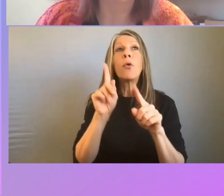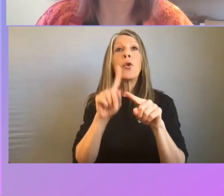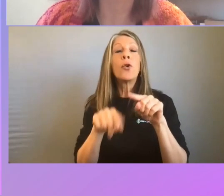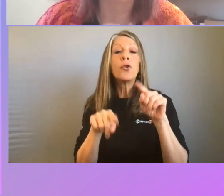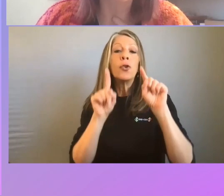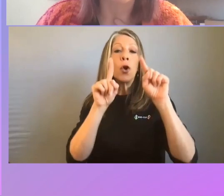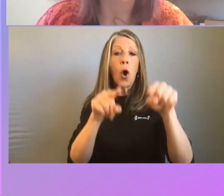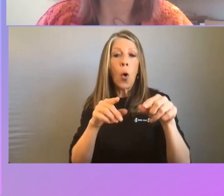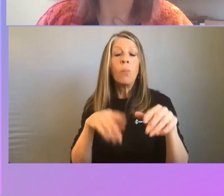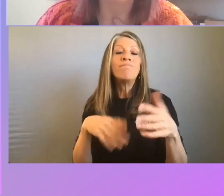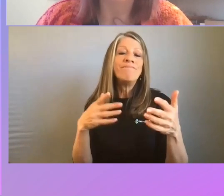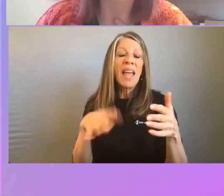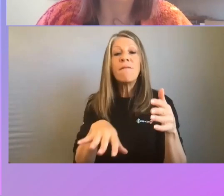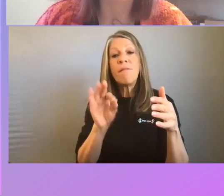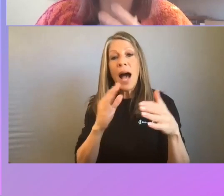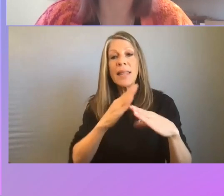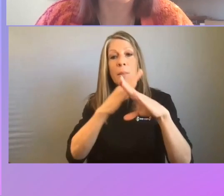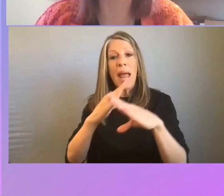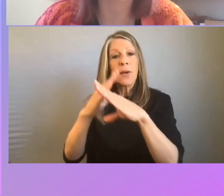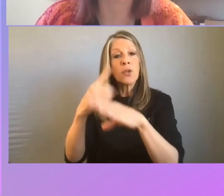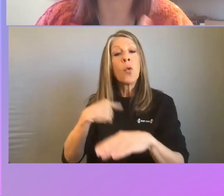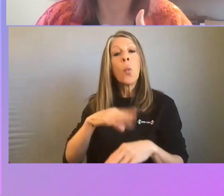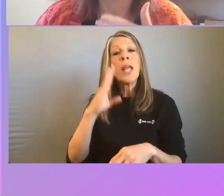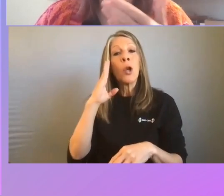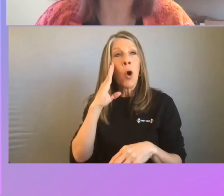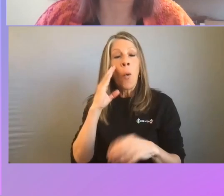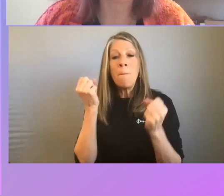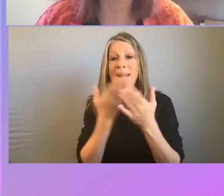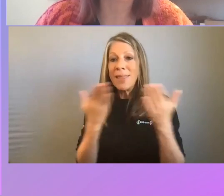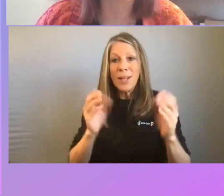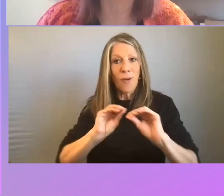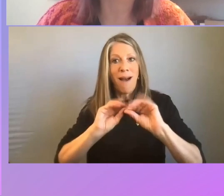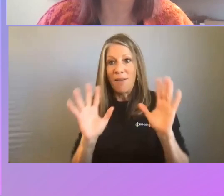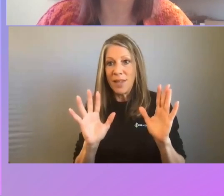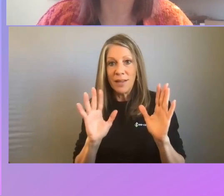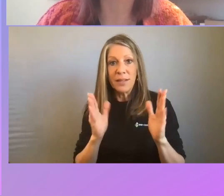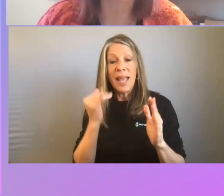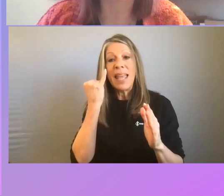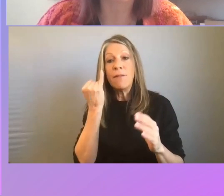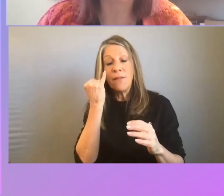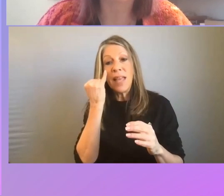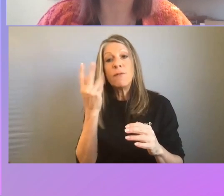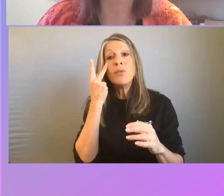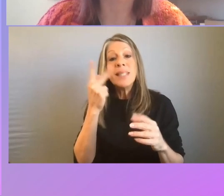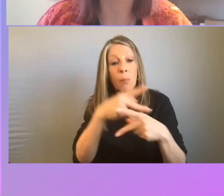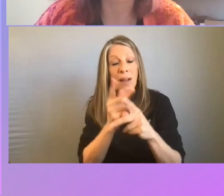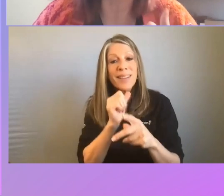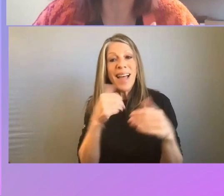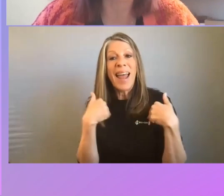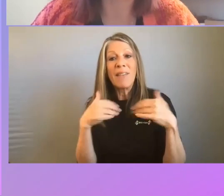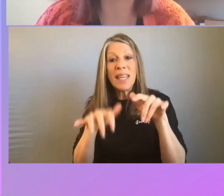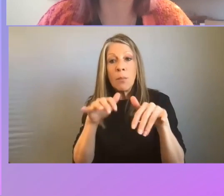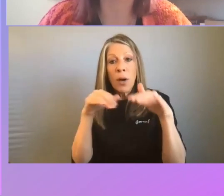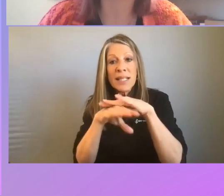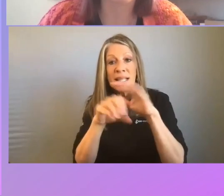these barriers. We know that a lot of this stuff is right there. If you encounter a product that doesn't have keyboard accessibility, you